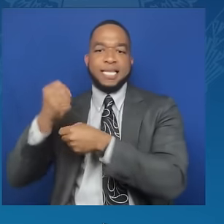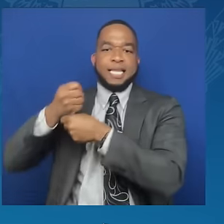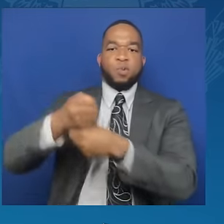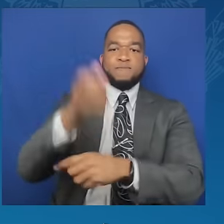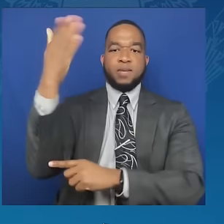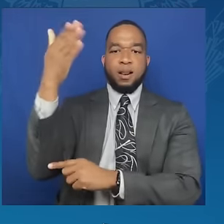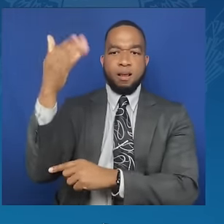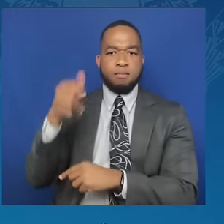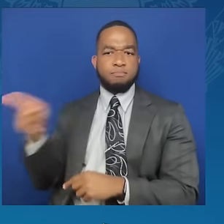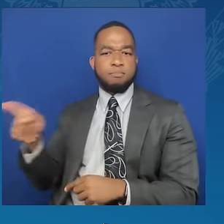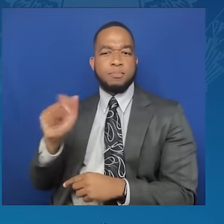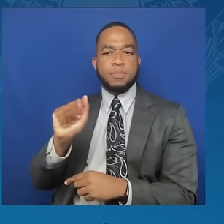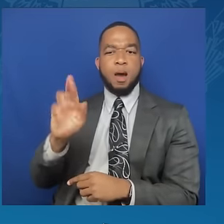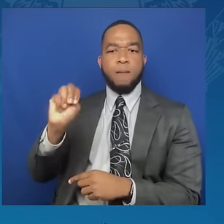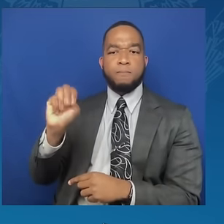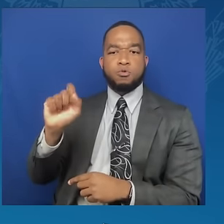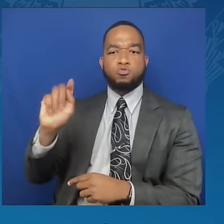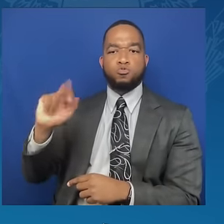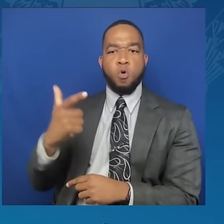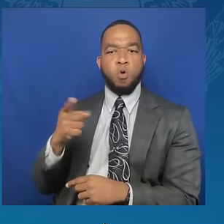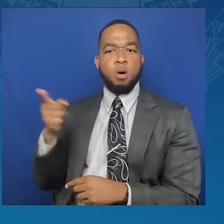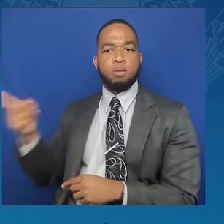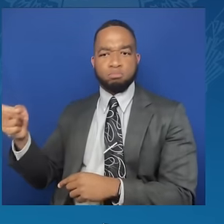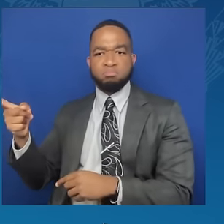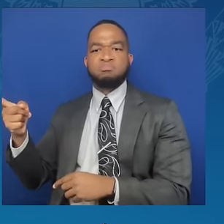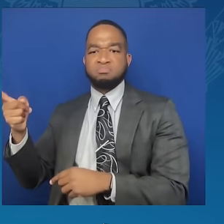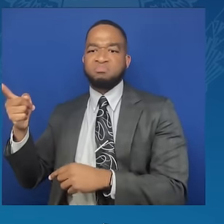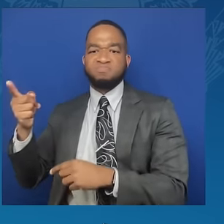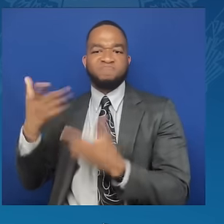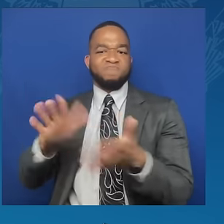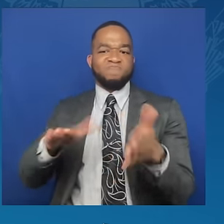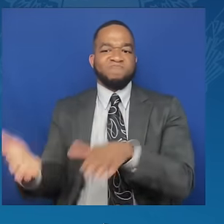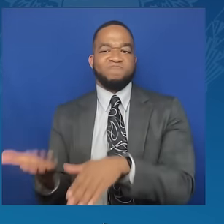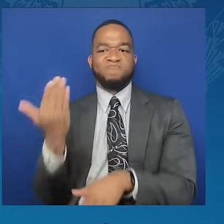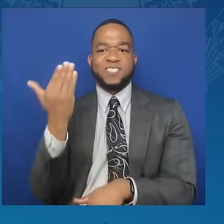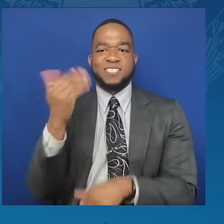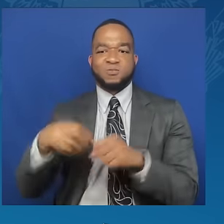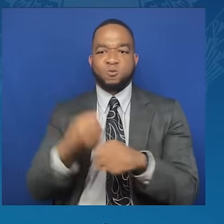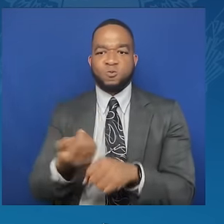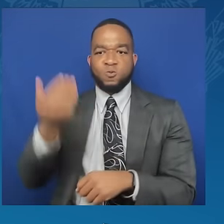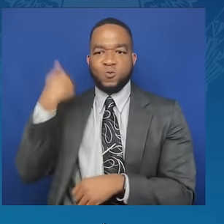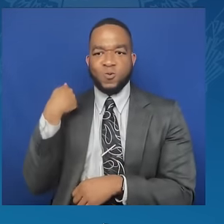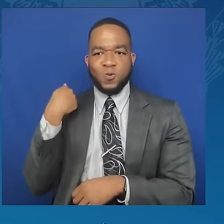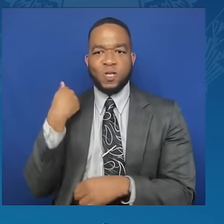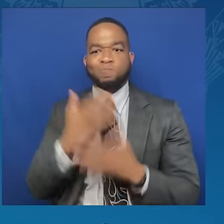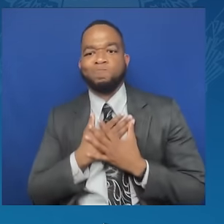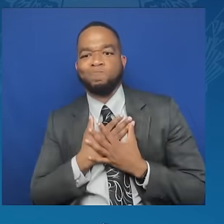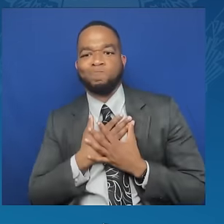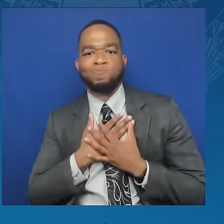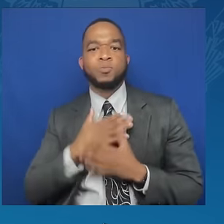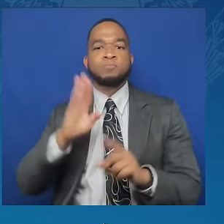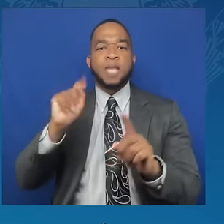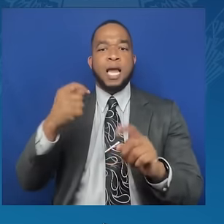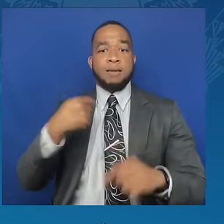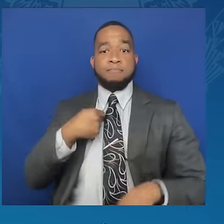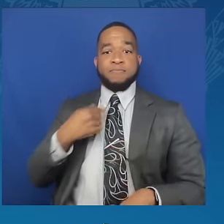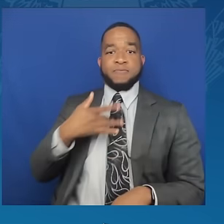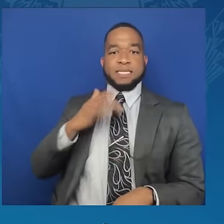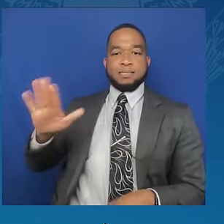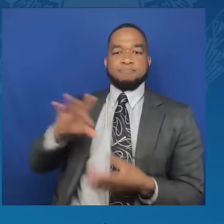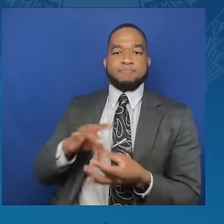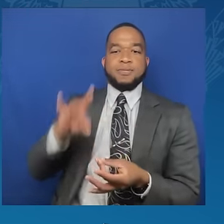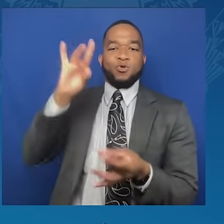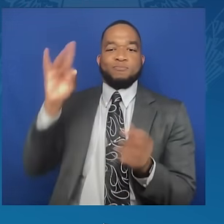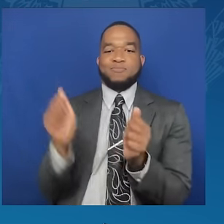drop. At VA and in this administration, we're going to always serve veterans, like Mr.